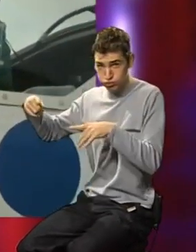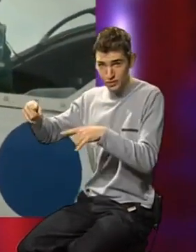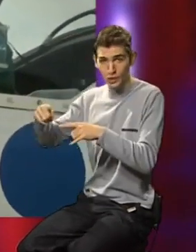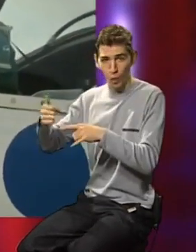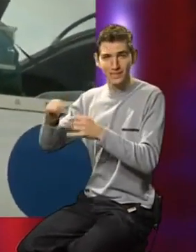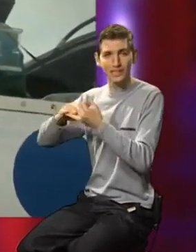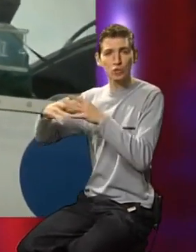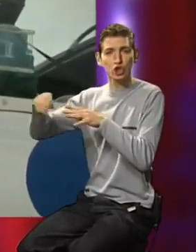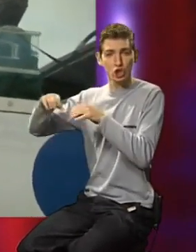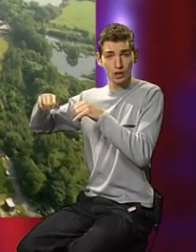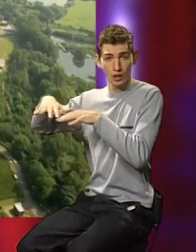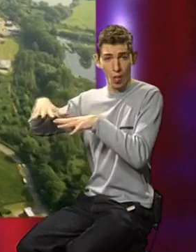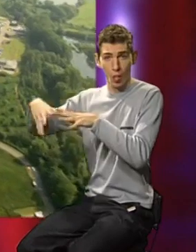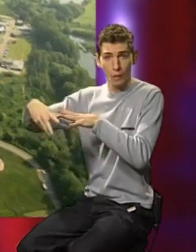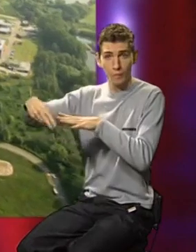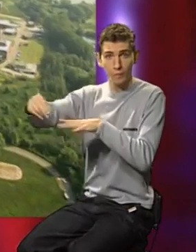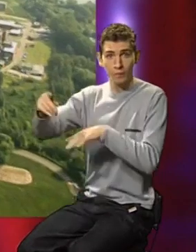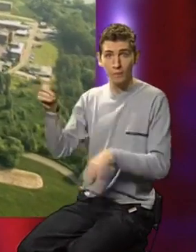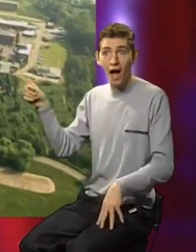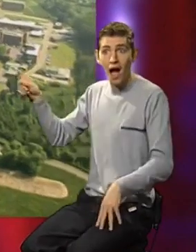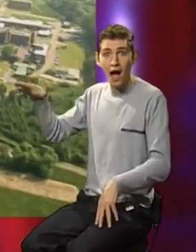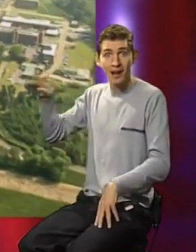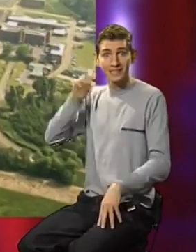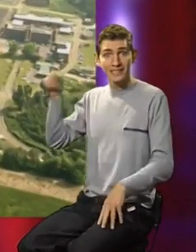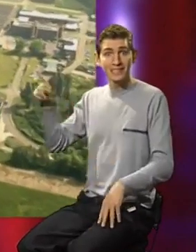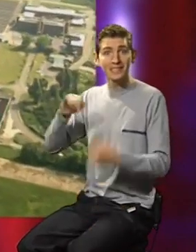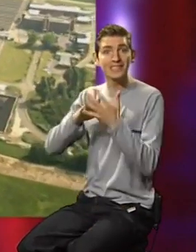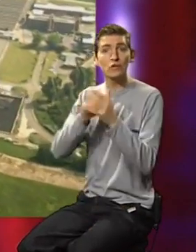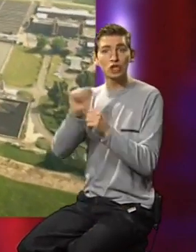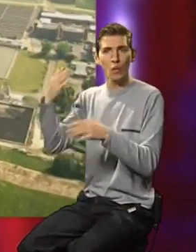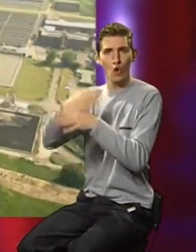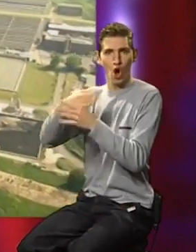There it is, Pippin. The sewage works.